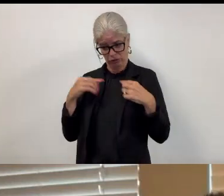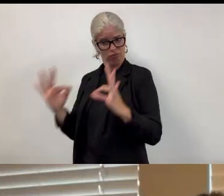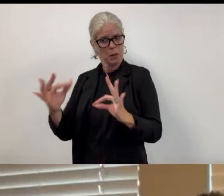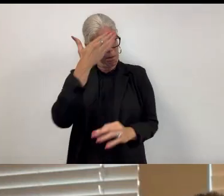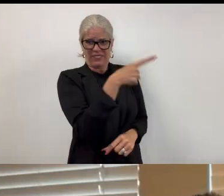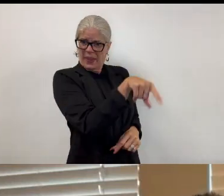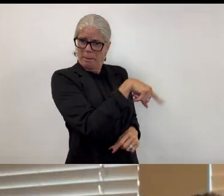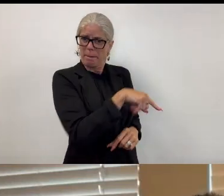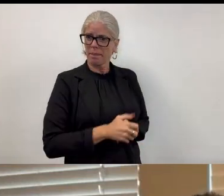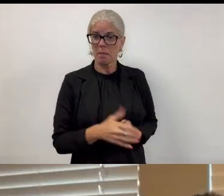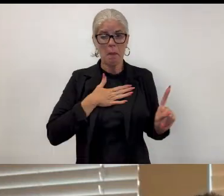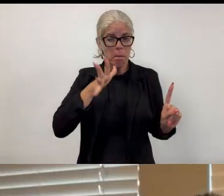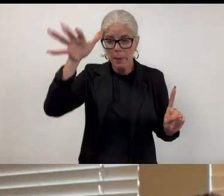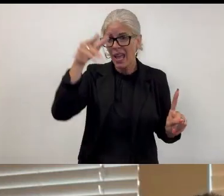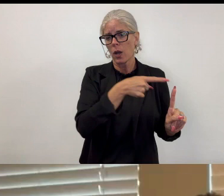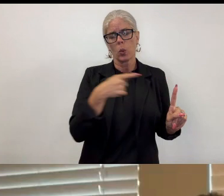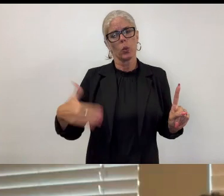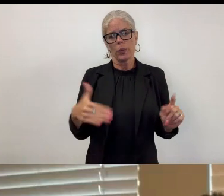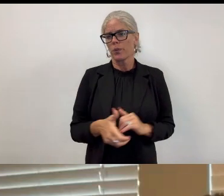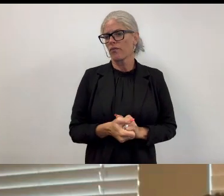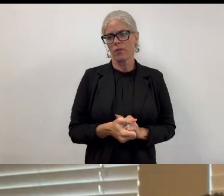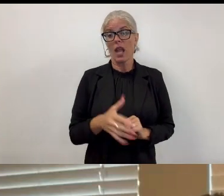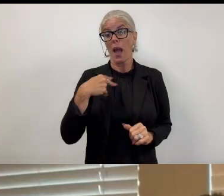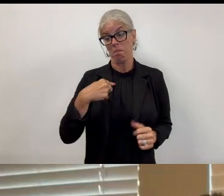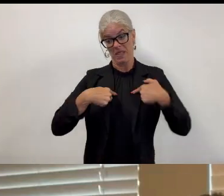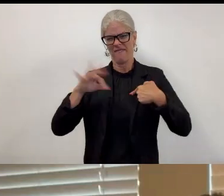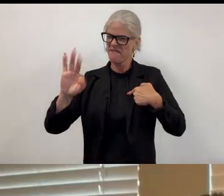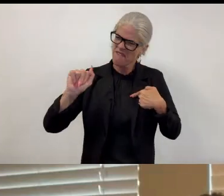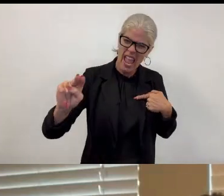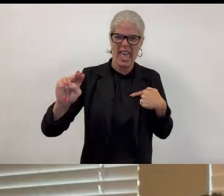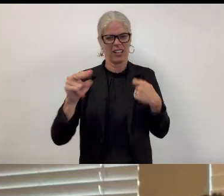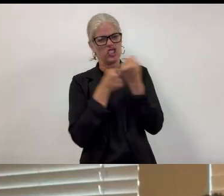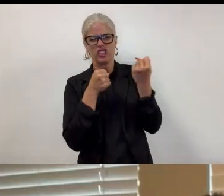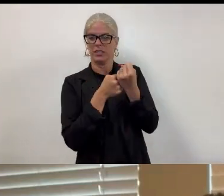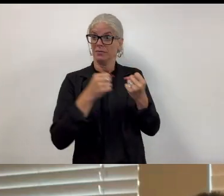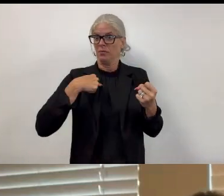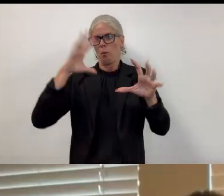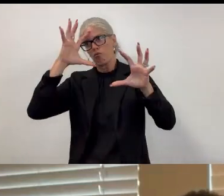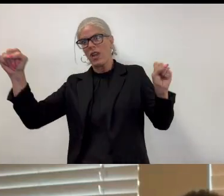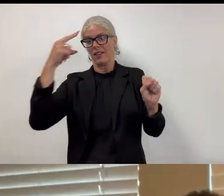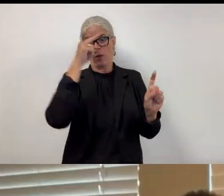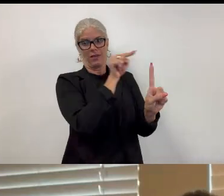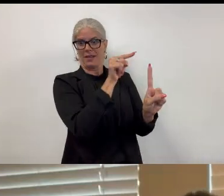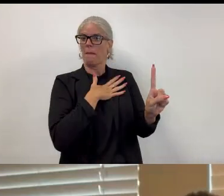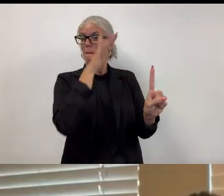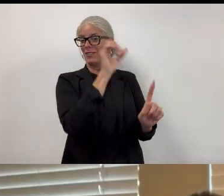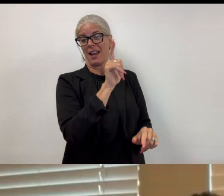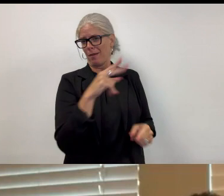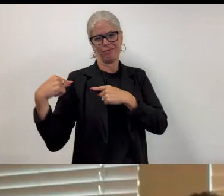share here today. My mom and my dad, I am the presidents of their fan club. I think I humbly say they did a